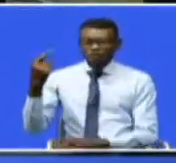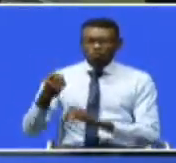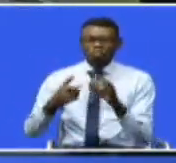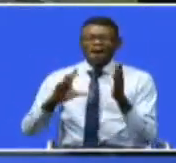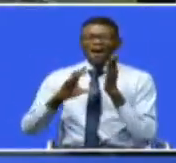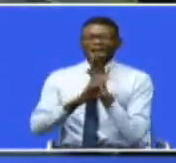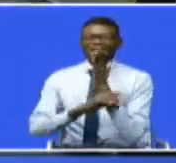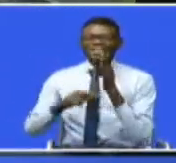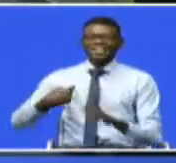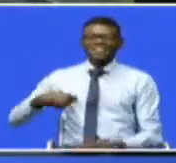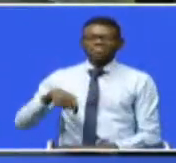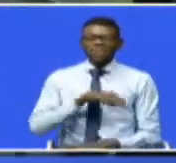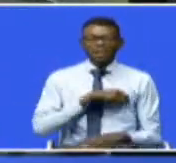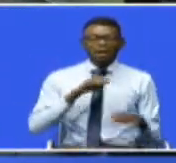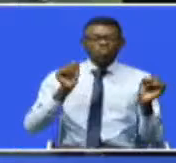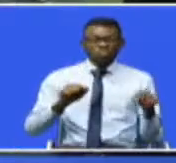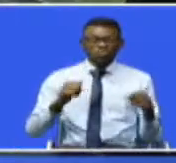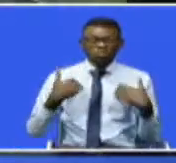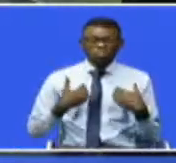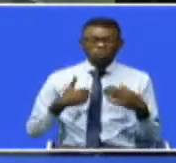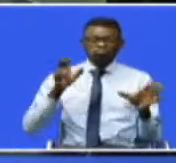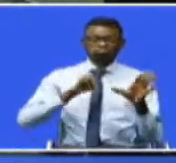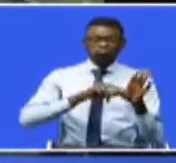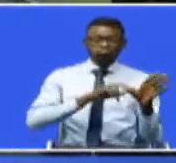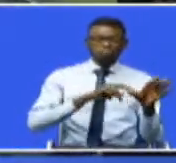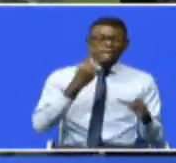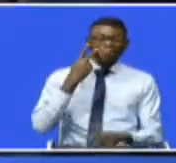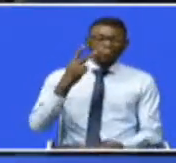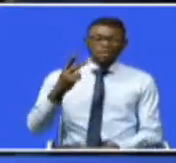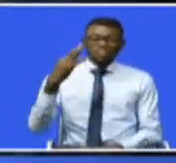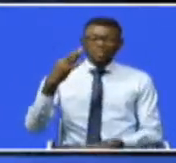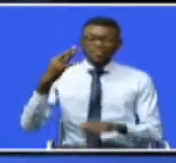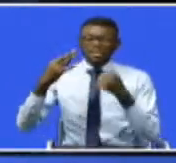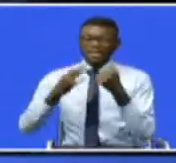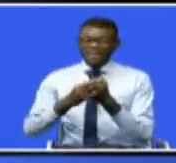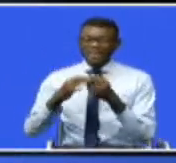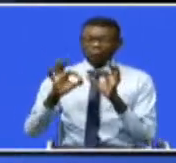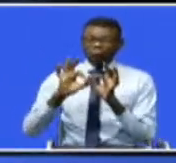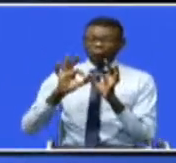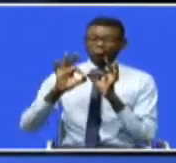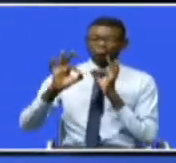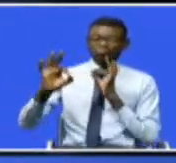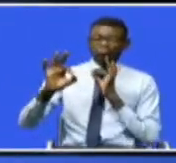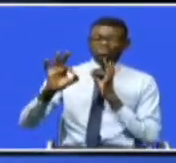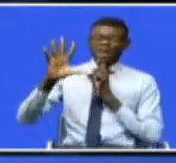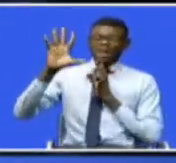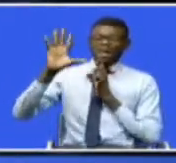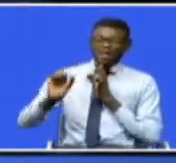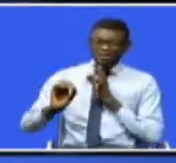zina uwezo wa kubeba abiria 238 kwa mwendo wa kilomita 50 kwa kila saa.